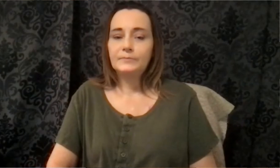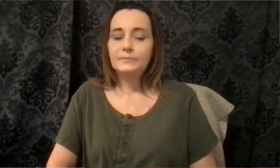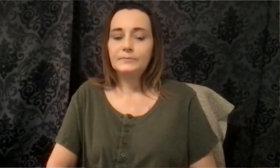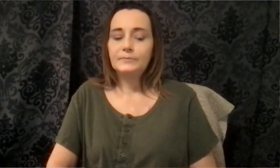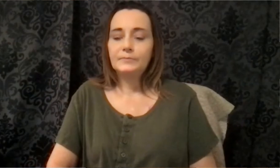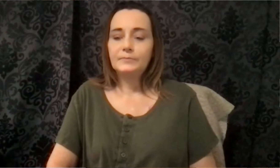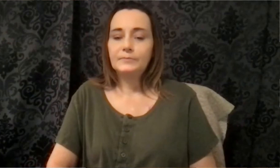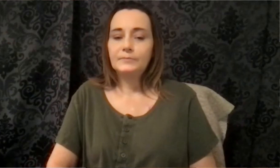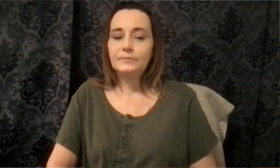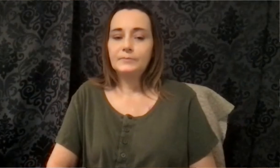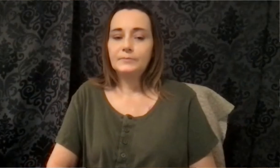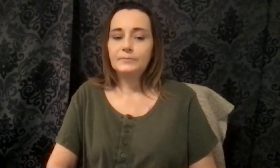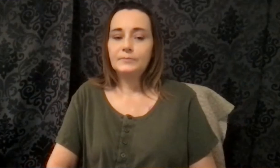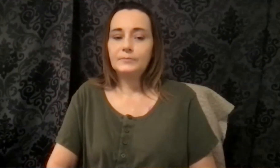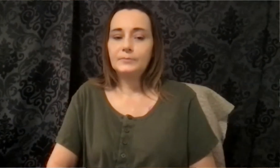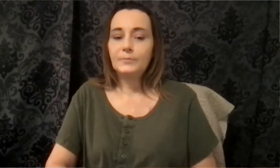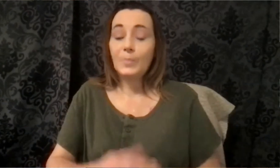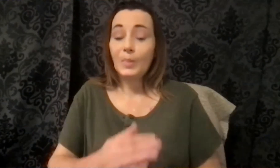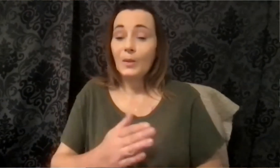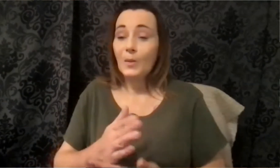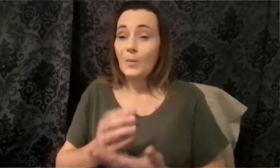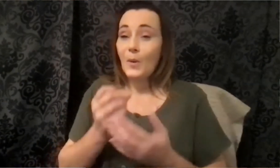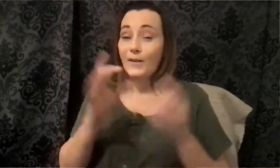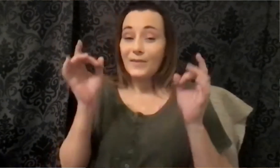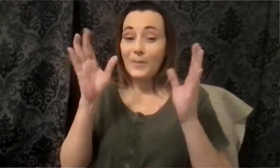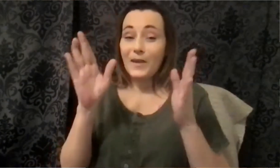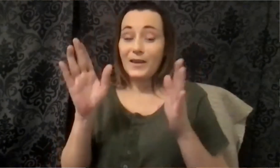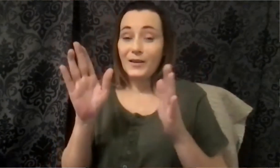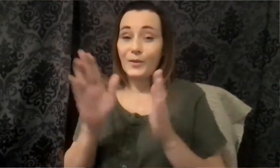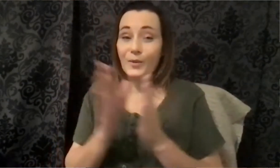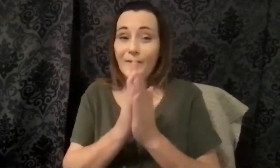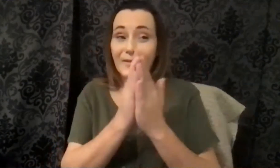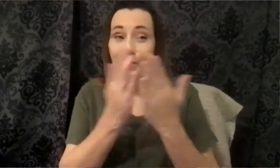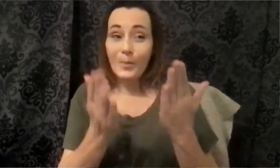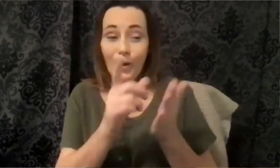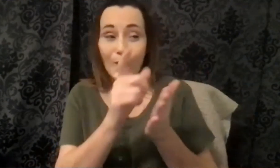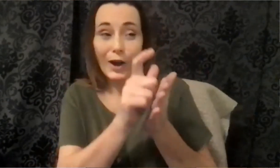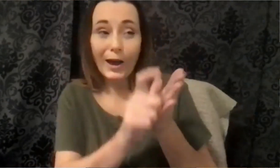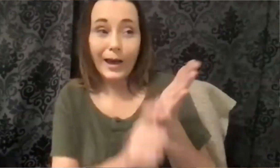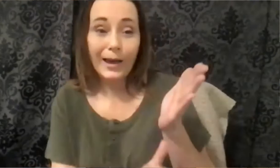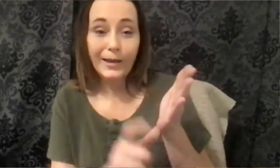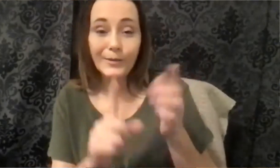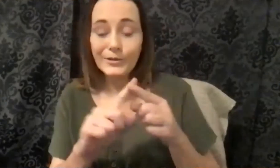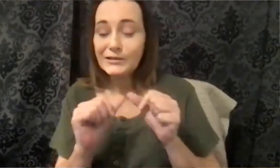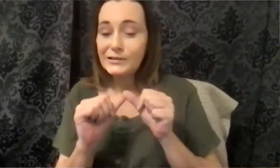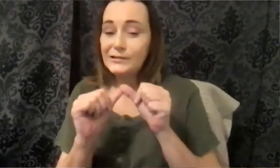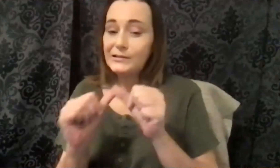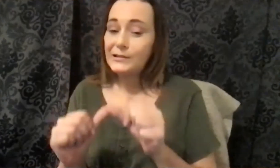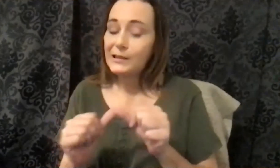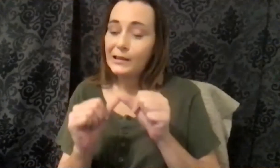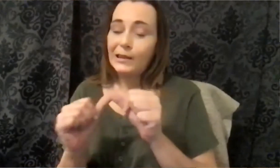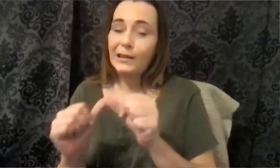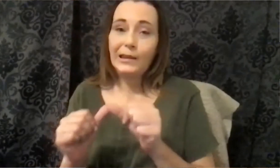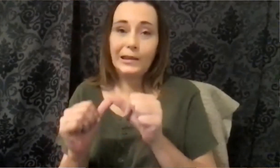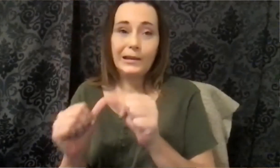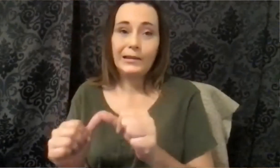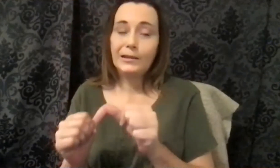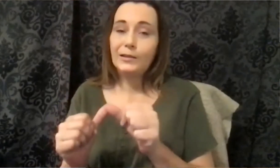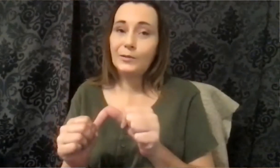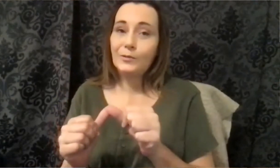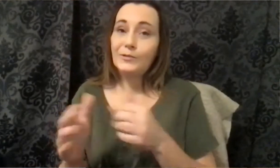Part of the miracle of this book draft is that the work continued despite the global lockdown and